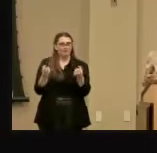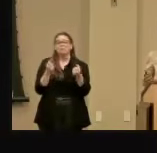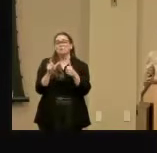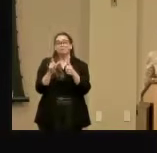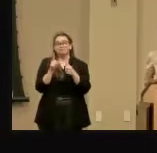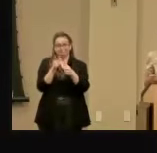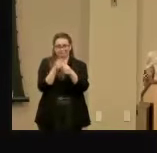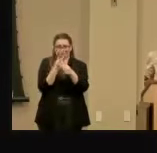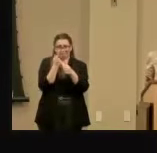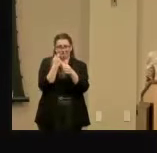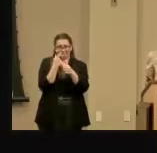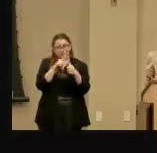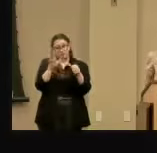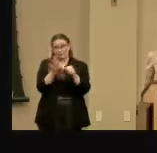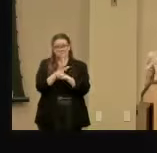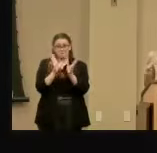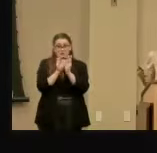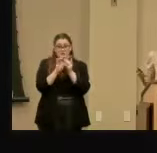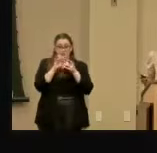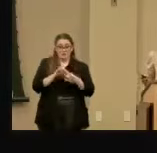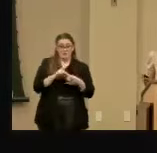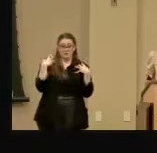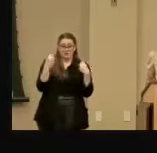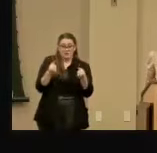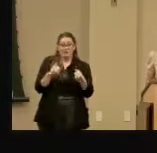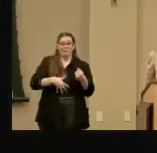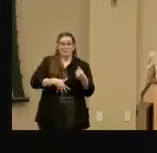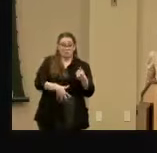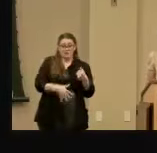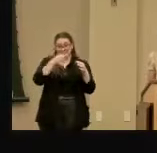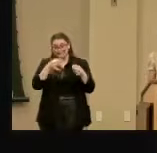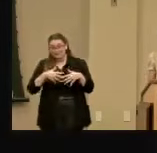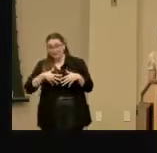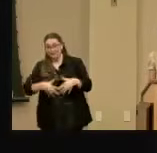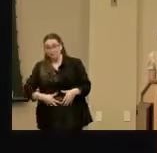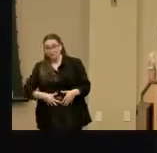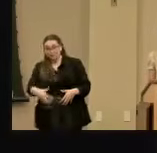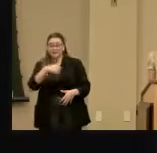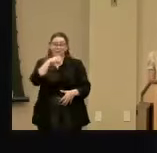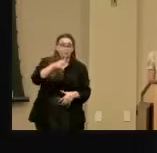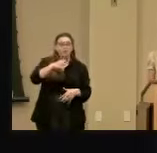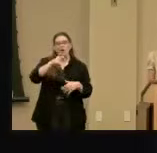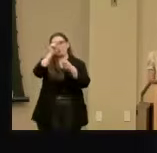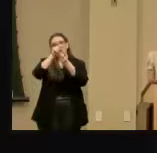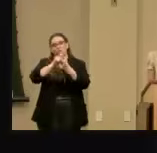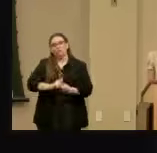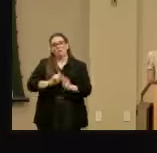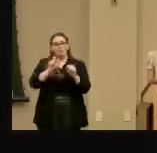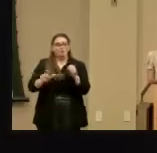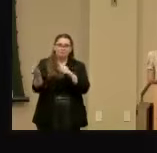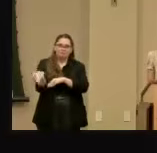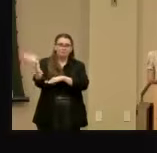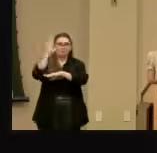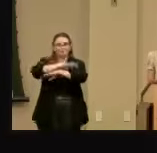we could have an entire conference on this. We could have an entire week-long conference going into the details. And even despite that, some